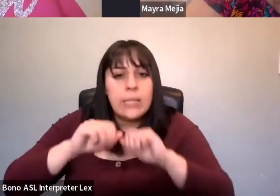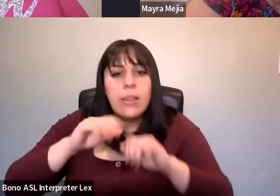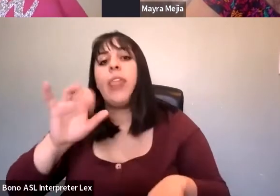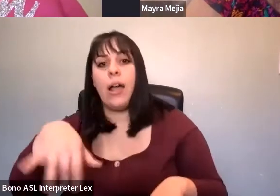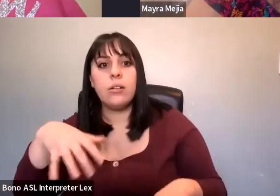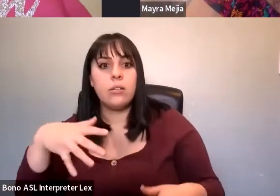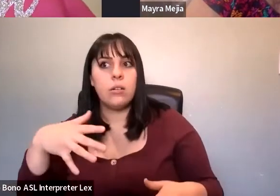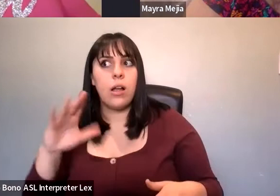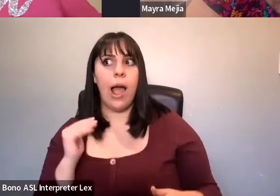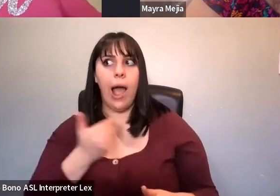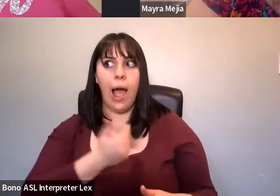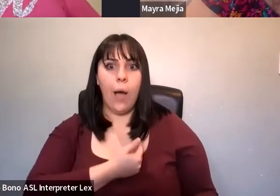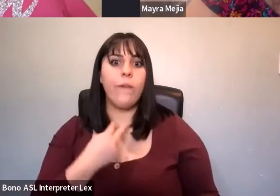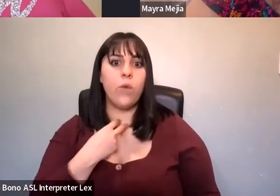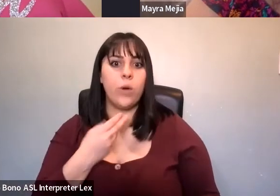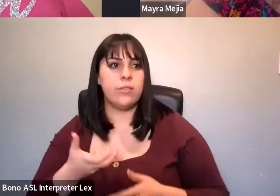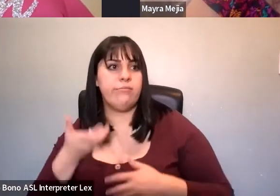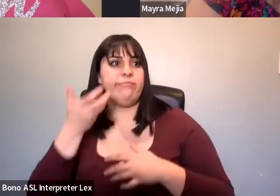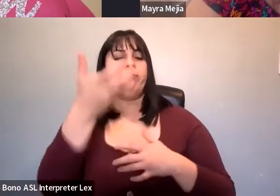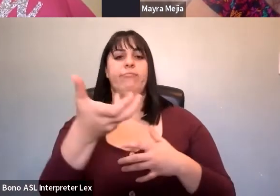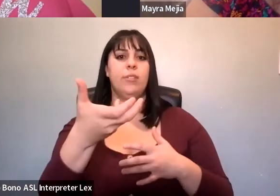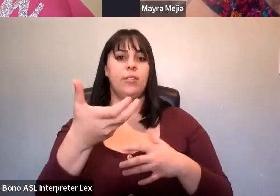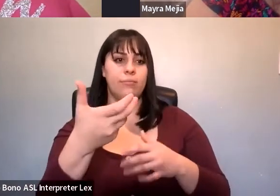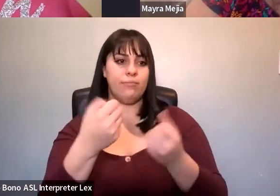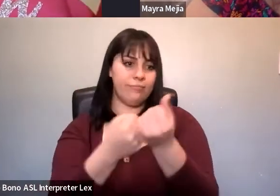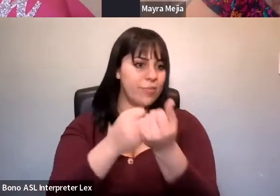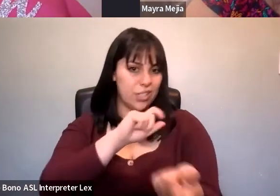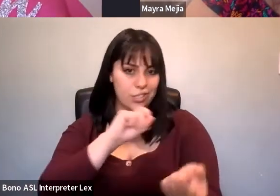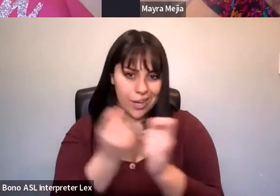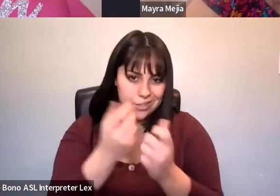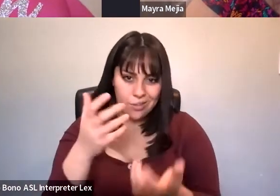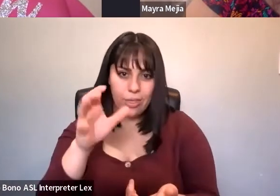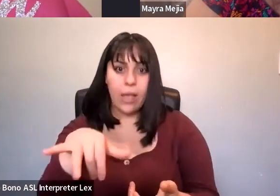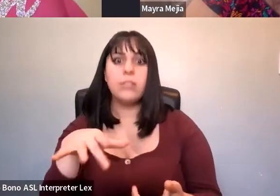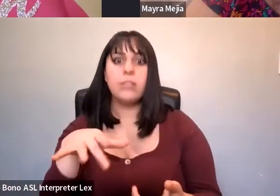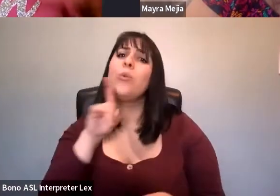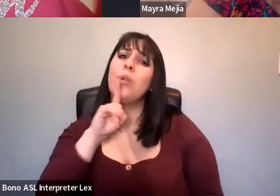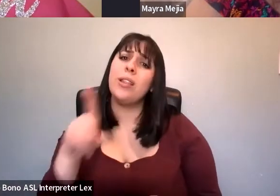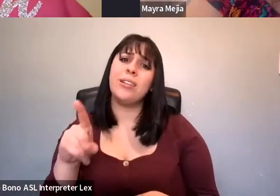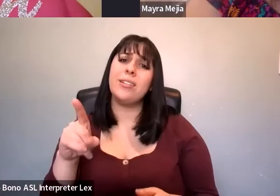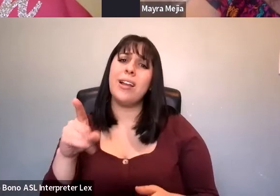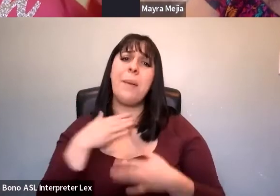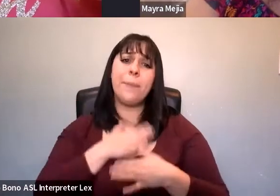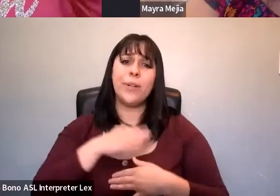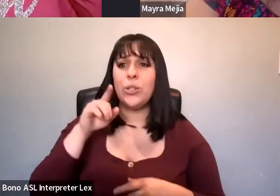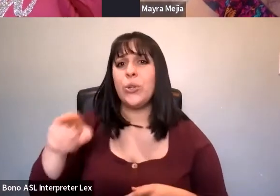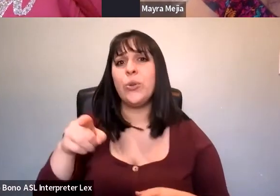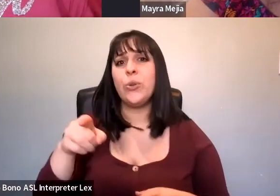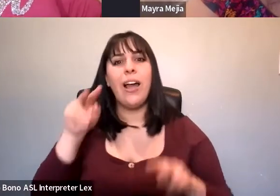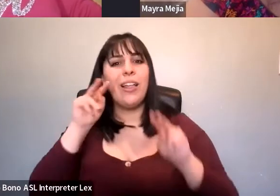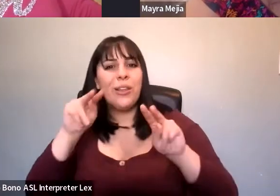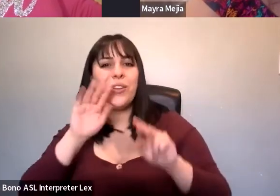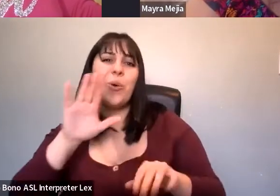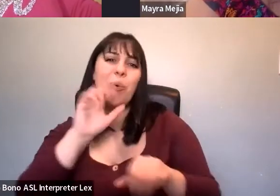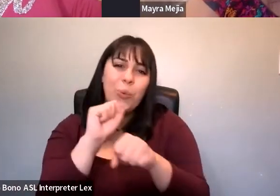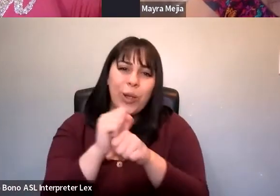that way to push for change. So I appreciate you. I appreciate all the work that you do. I look forward to seeing what you're going to do in